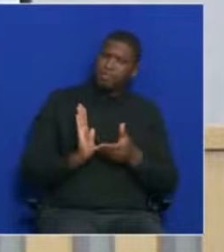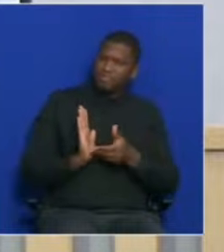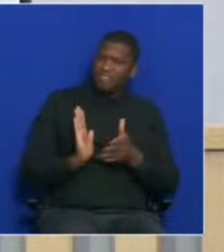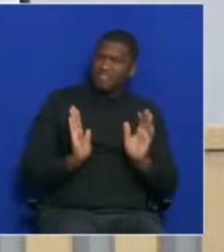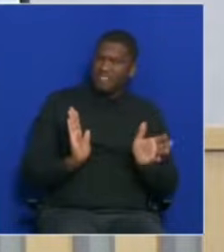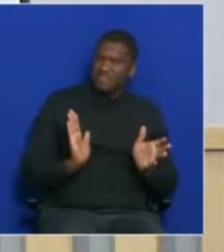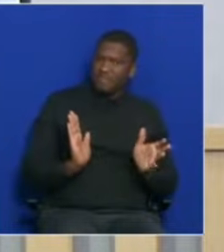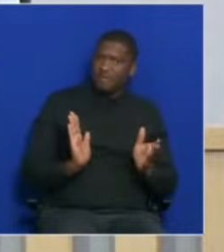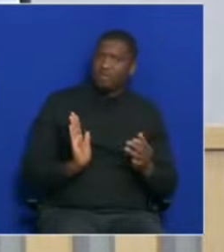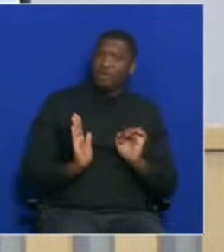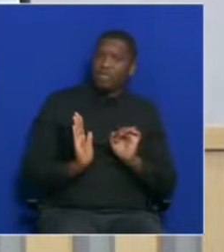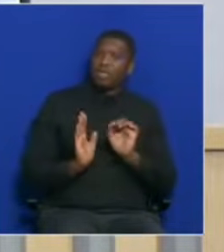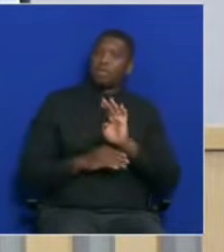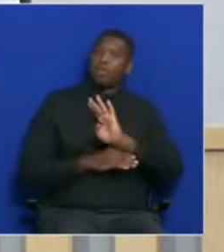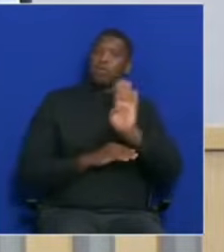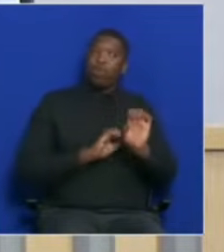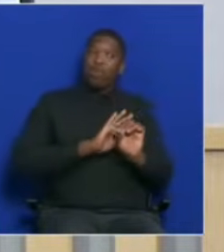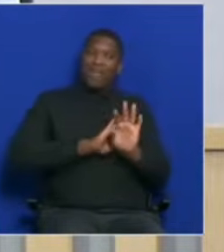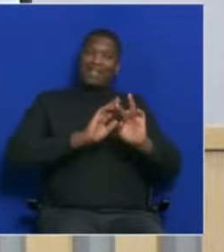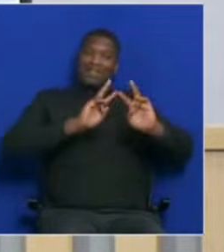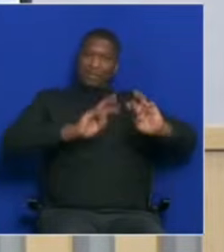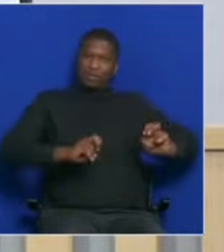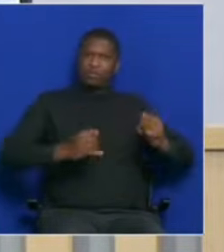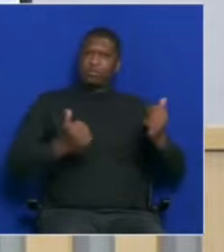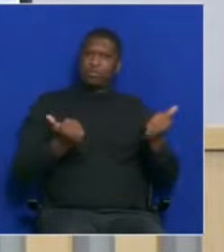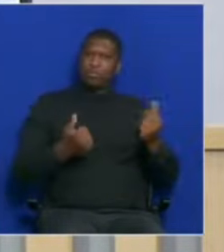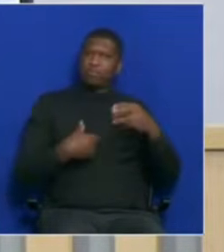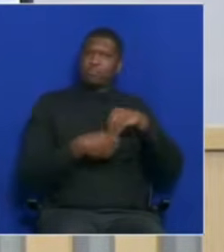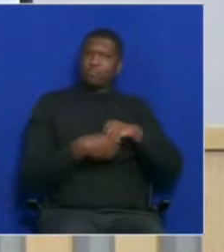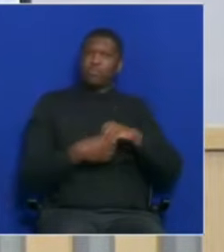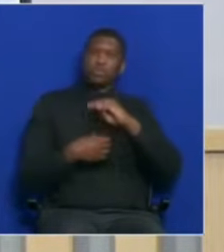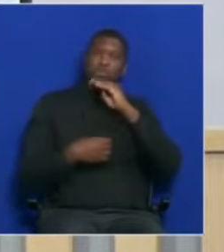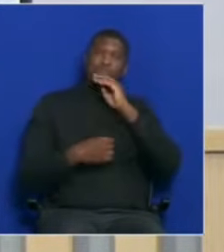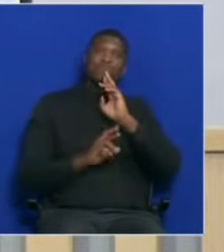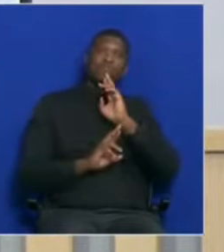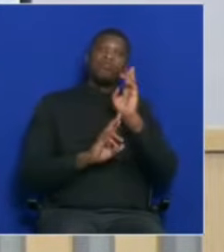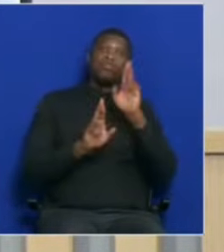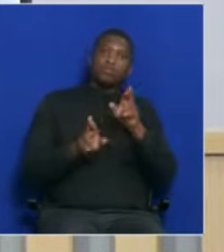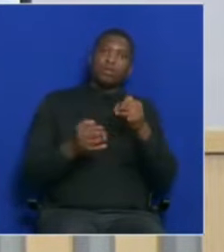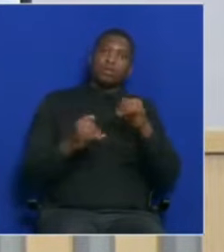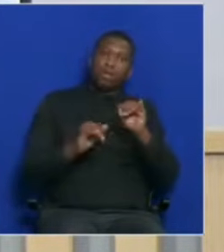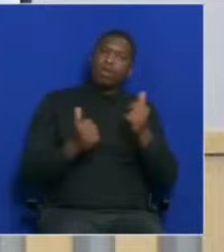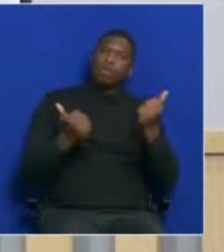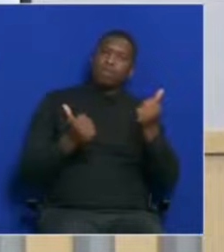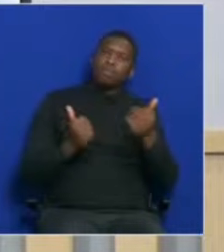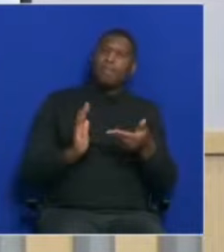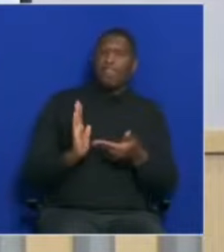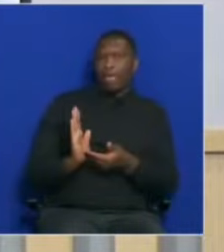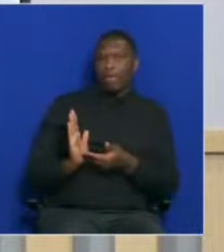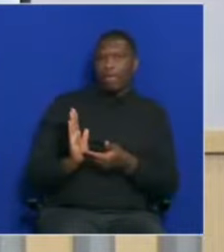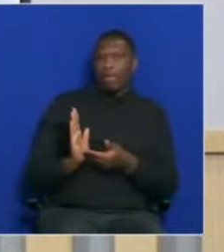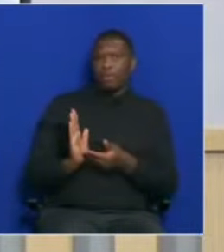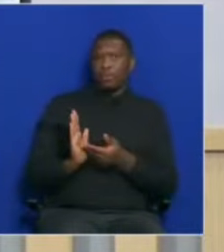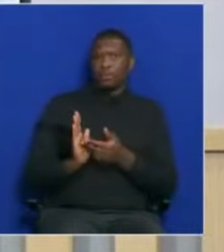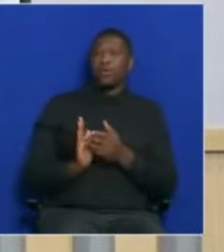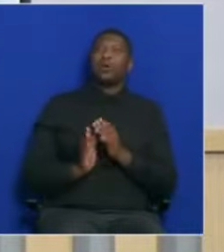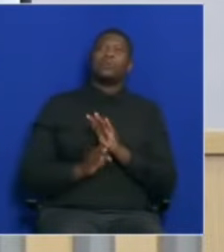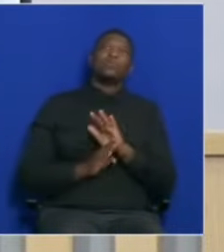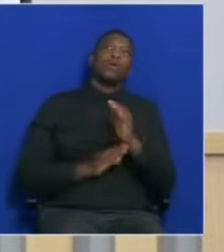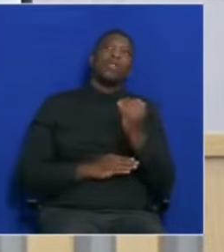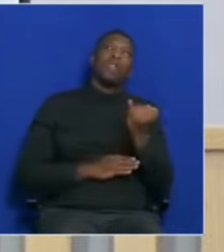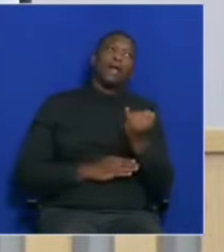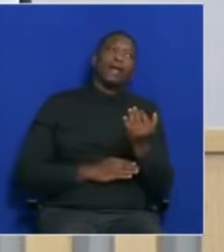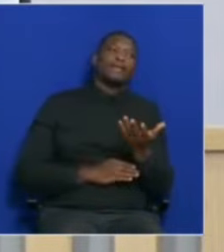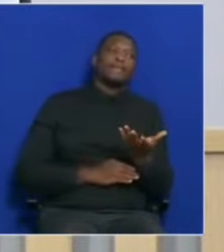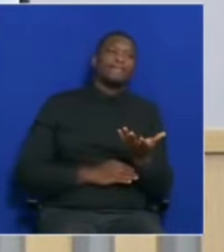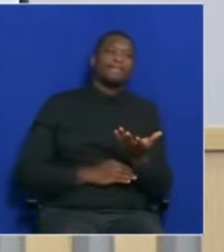blue lights investigation. So the report was already there. So it was not like there was new